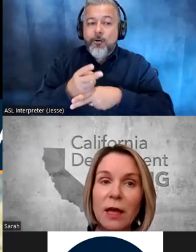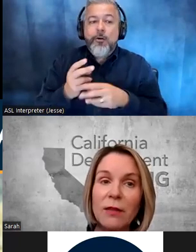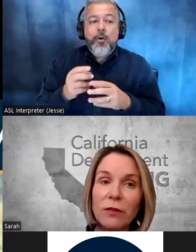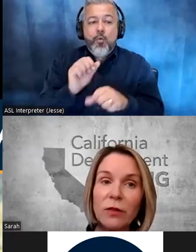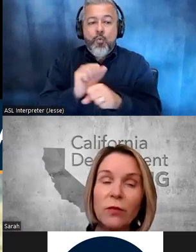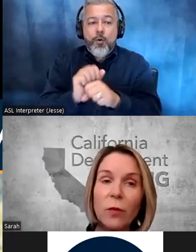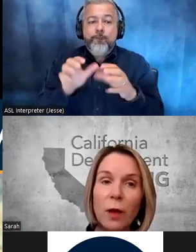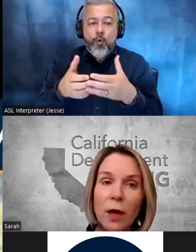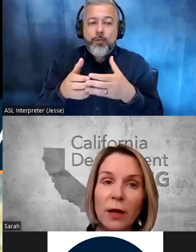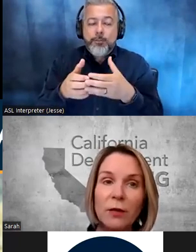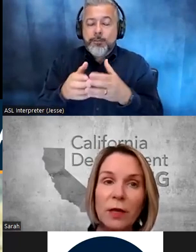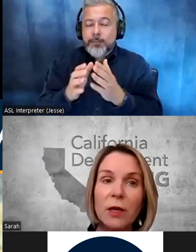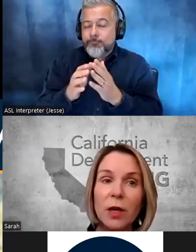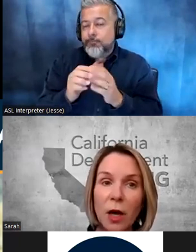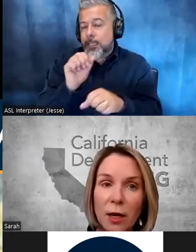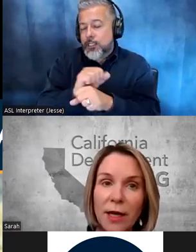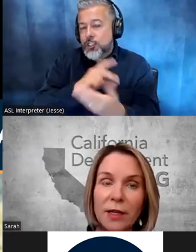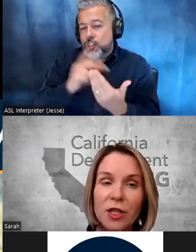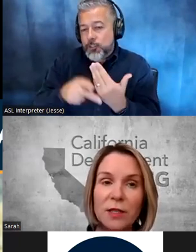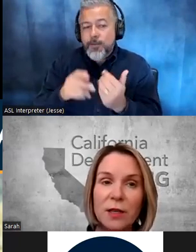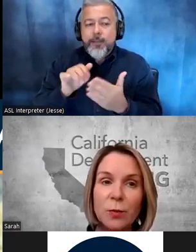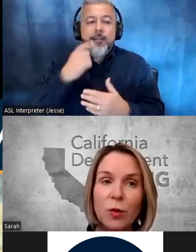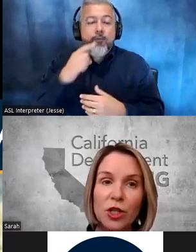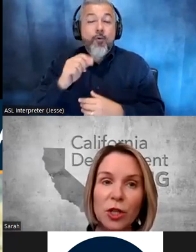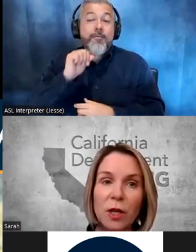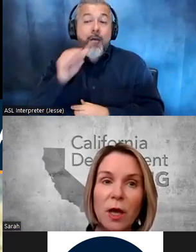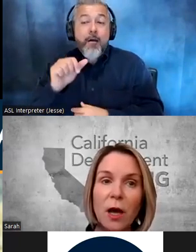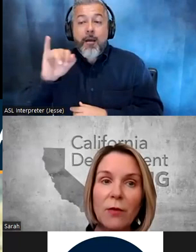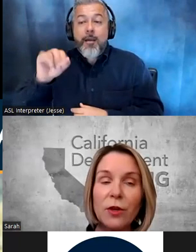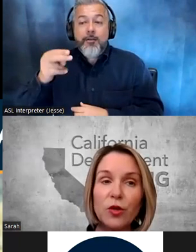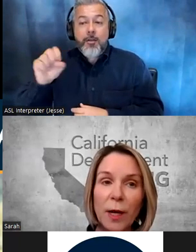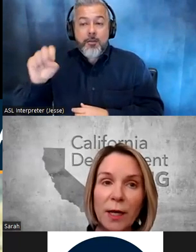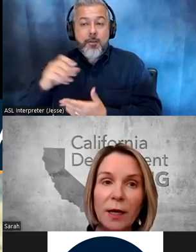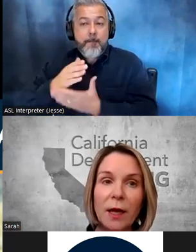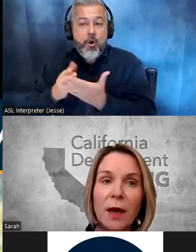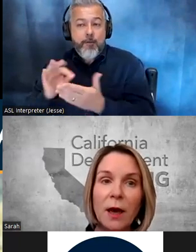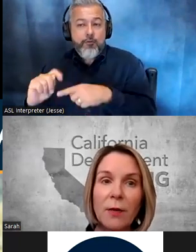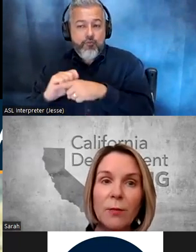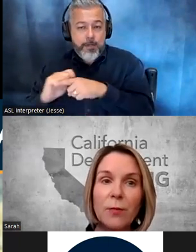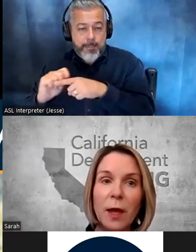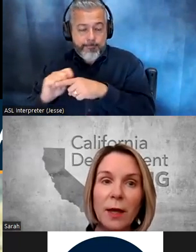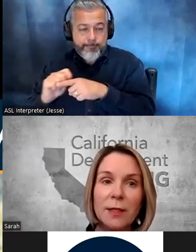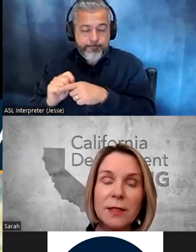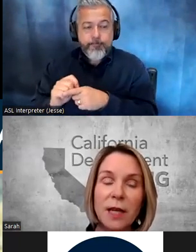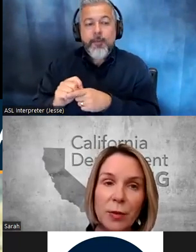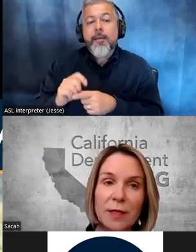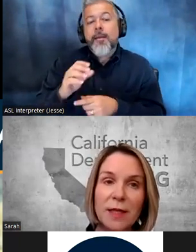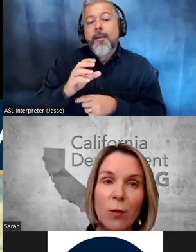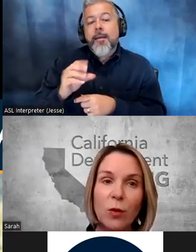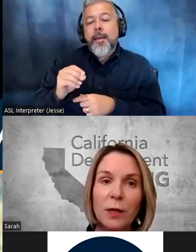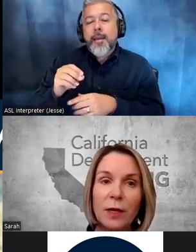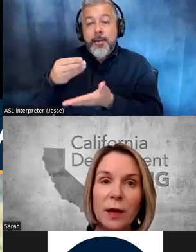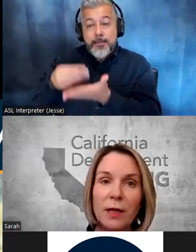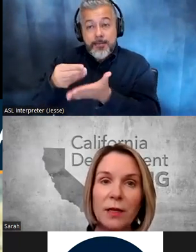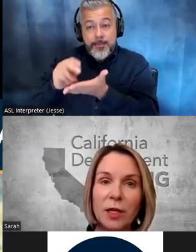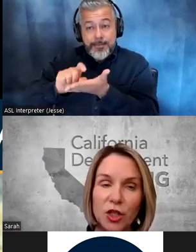up. This is for the non-IHSS portion of the training and stipends that